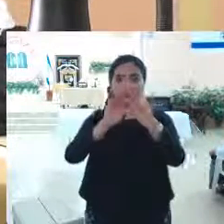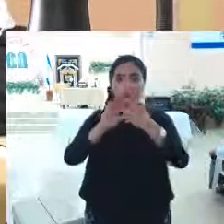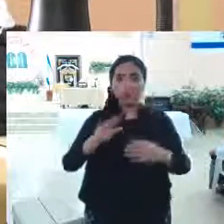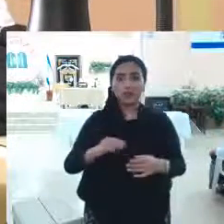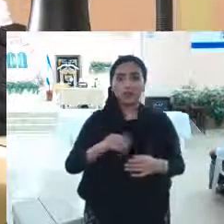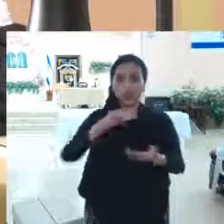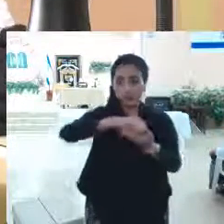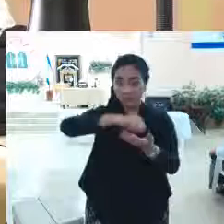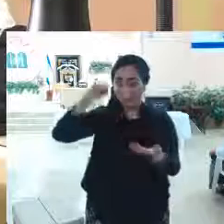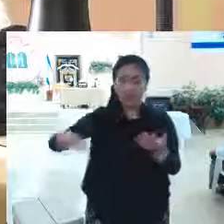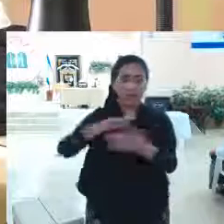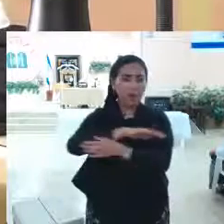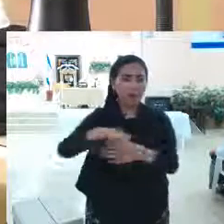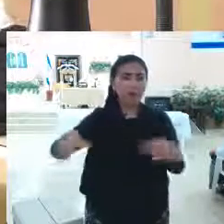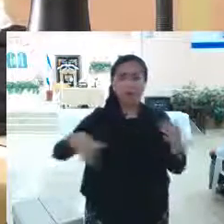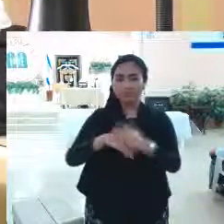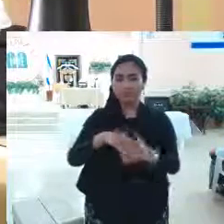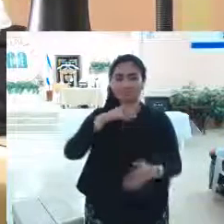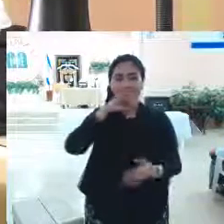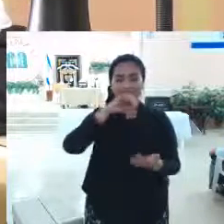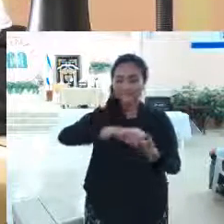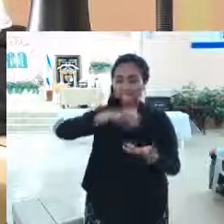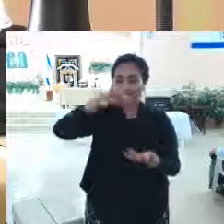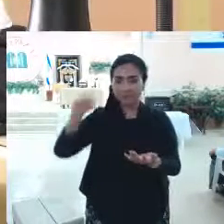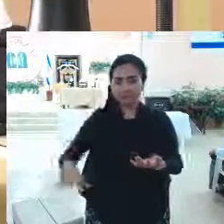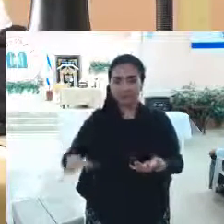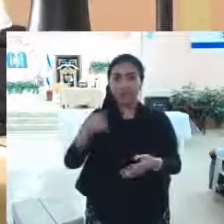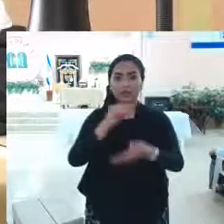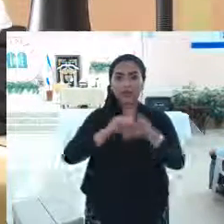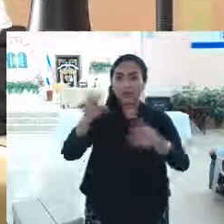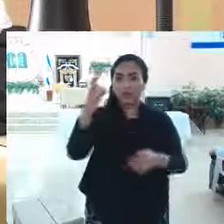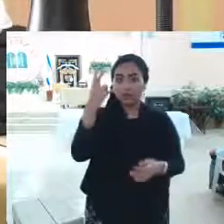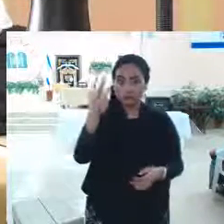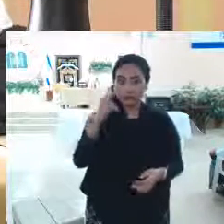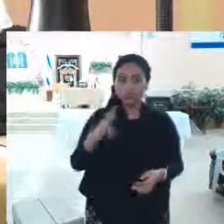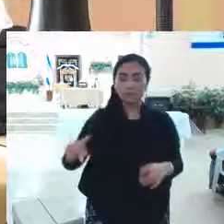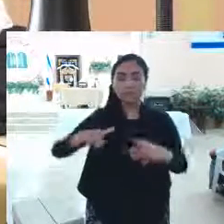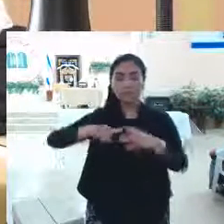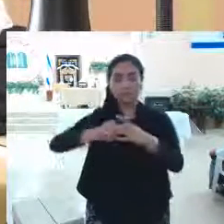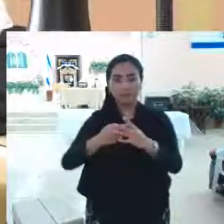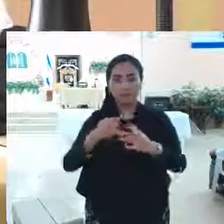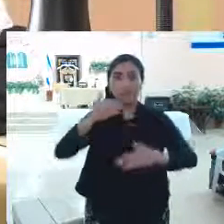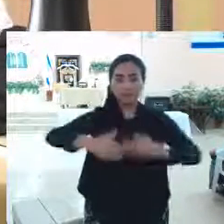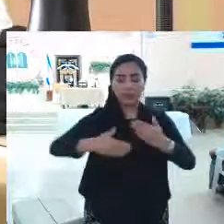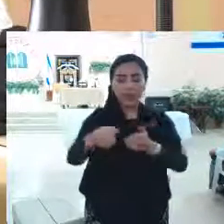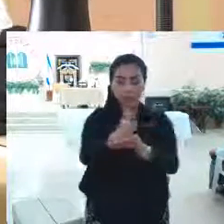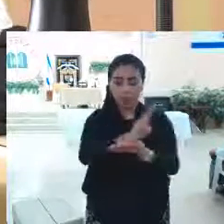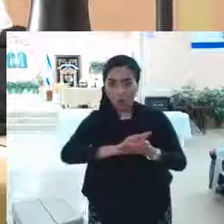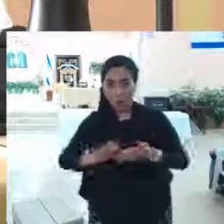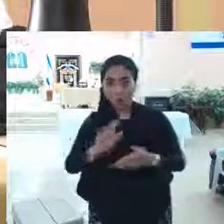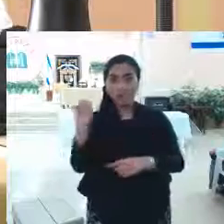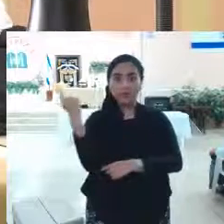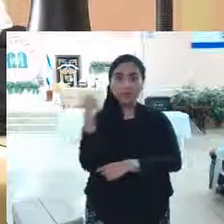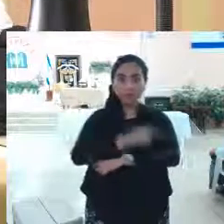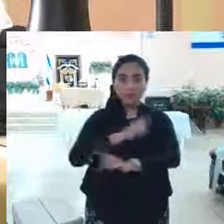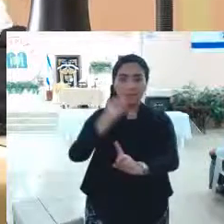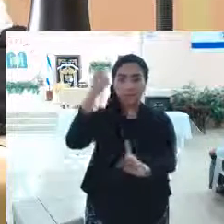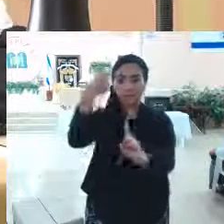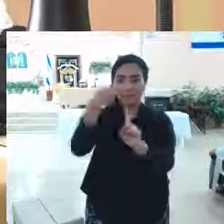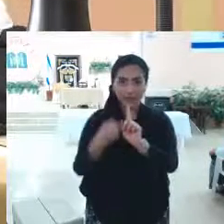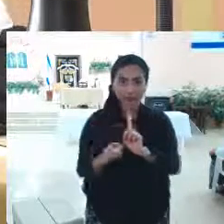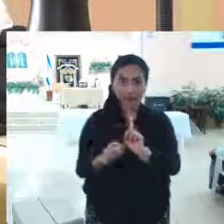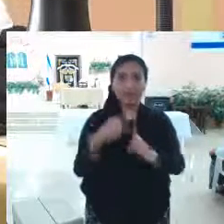es decir, That sacaron means toda la they took inmundicia. all filthiness and cleanness 17. out of it. Comenzaron a santificarse el día primero del mes